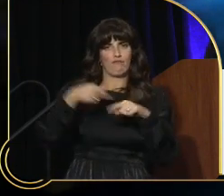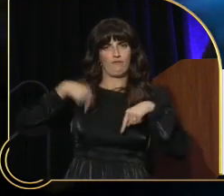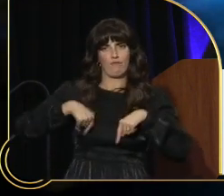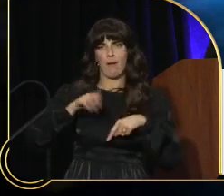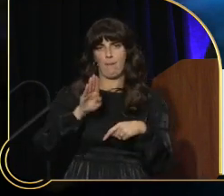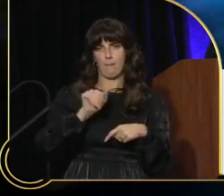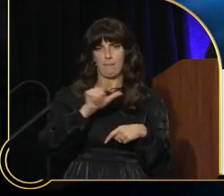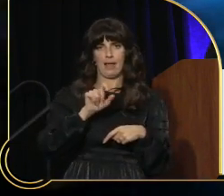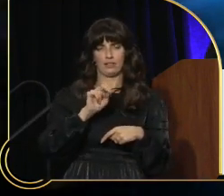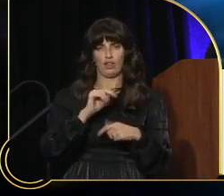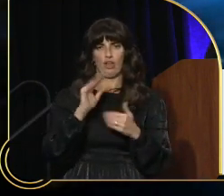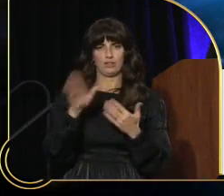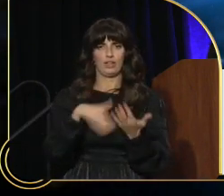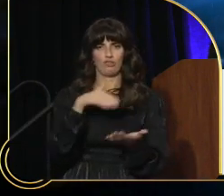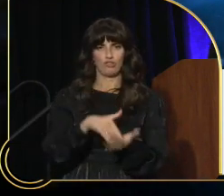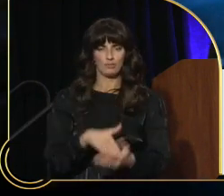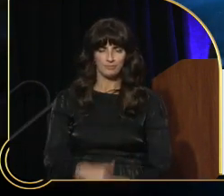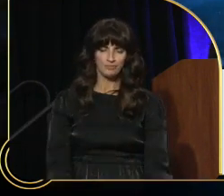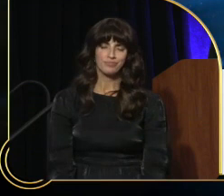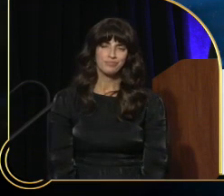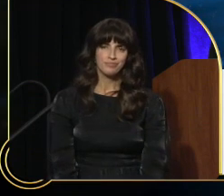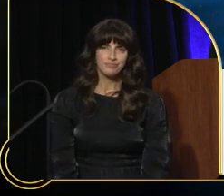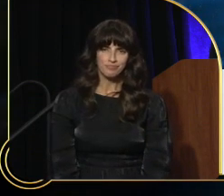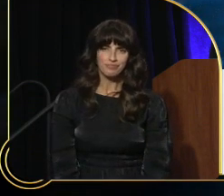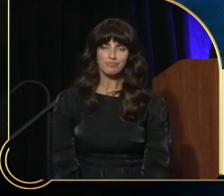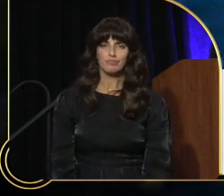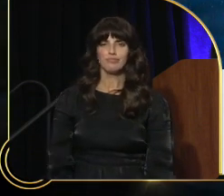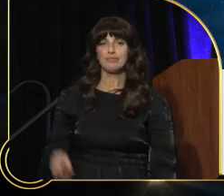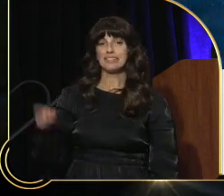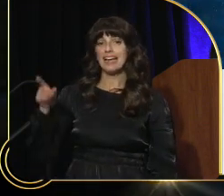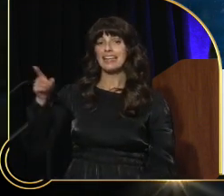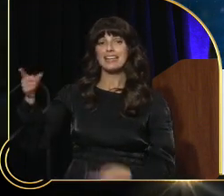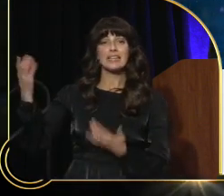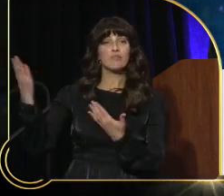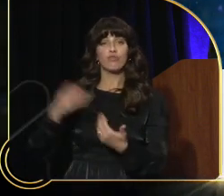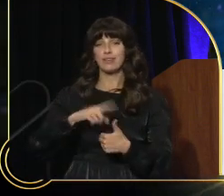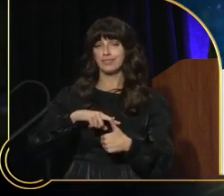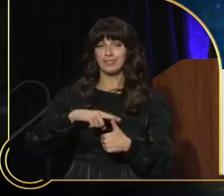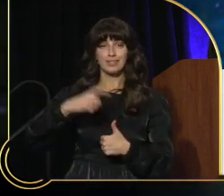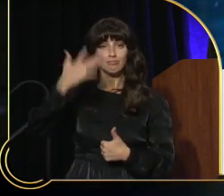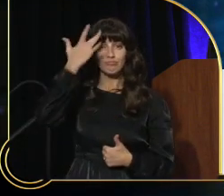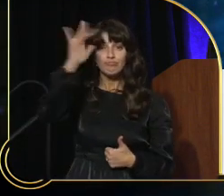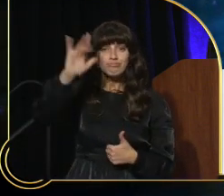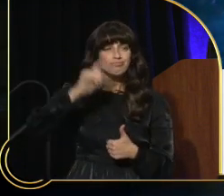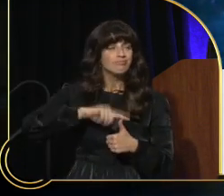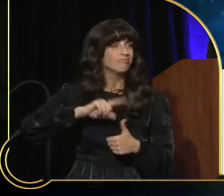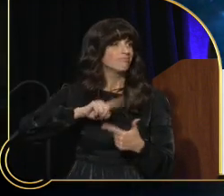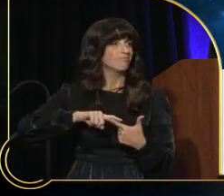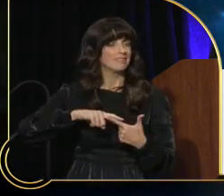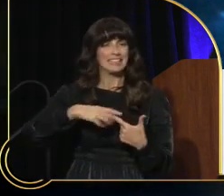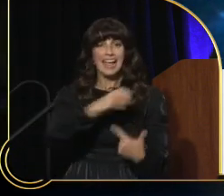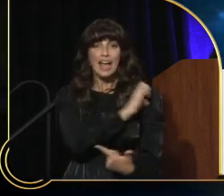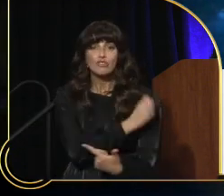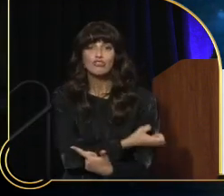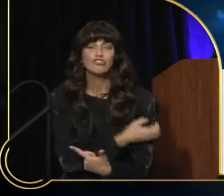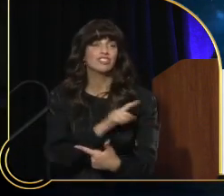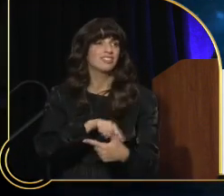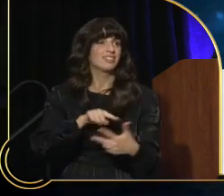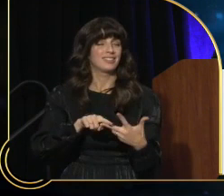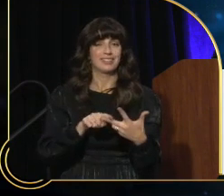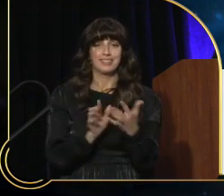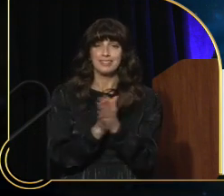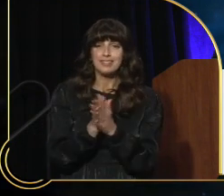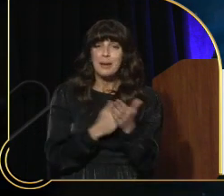Olmstead. Ira brought brains, energy, passion, humor